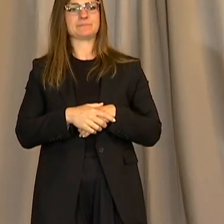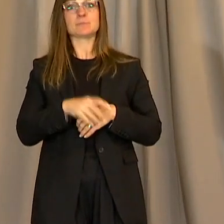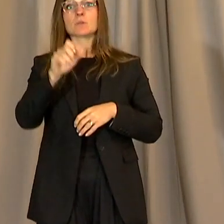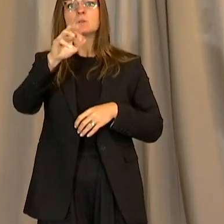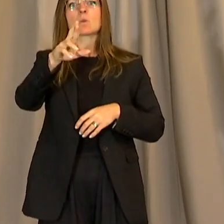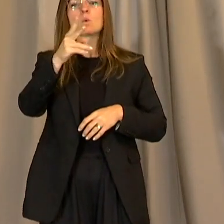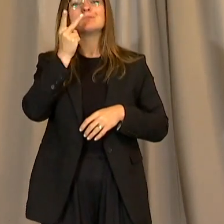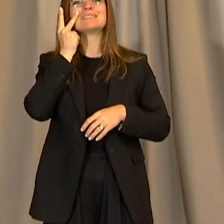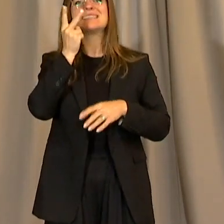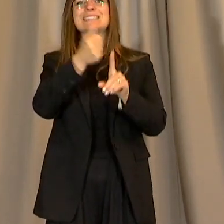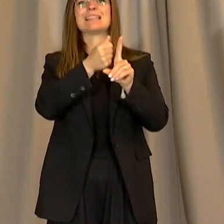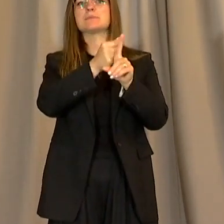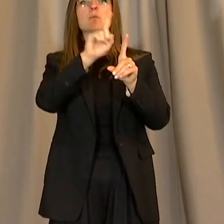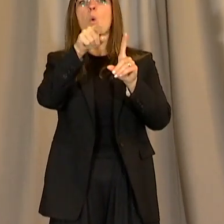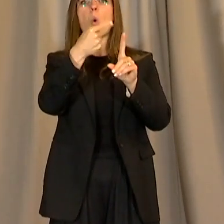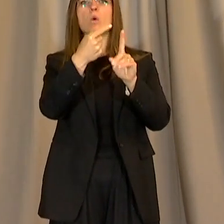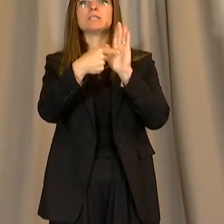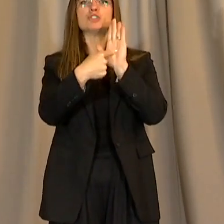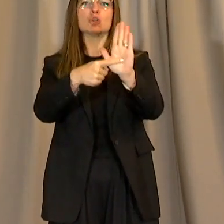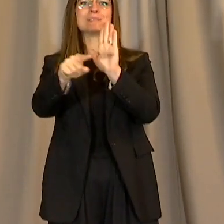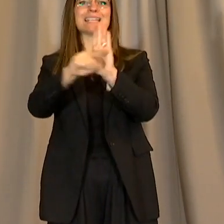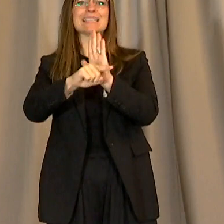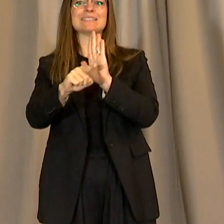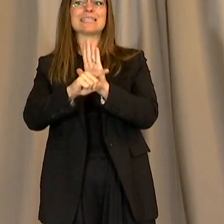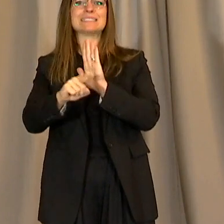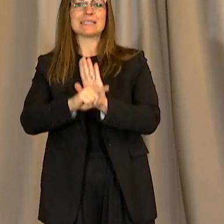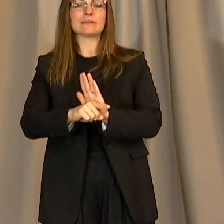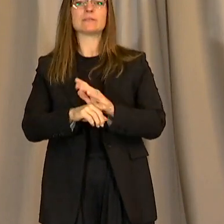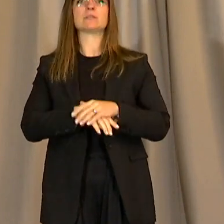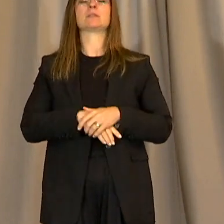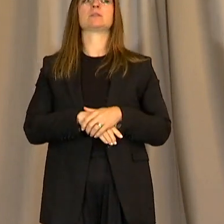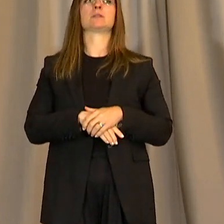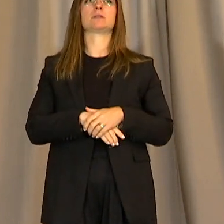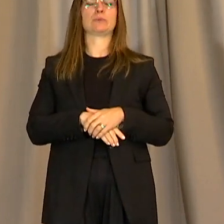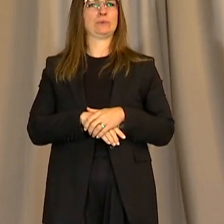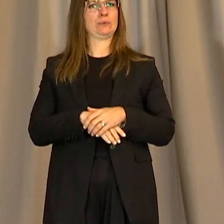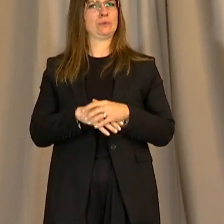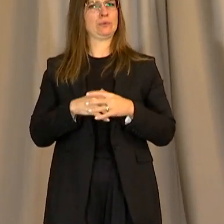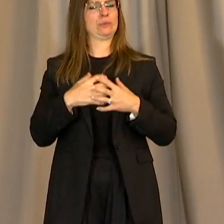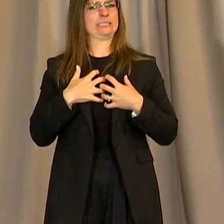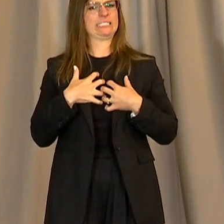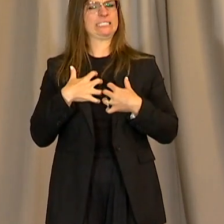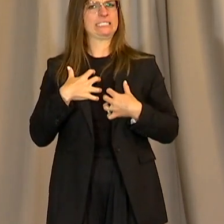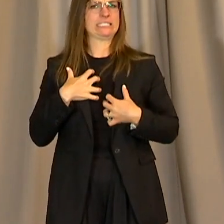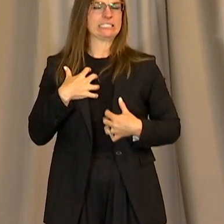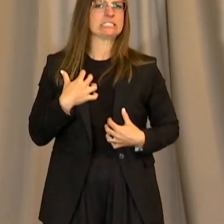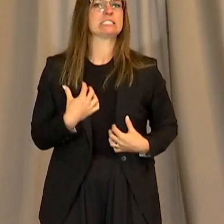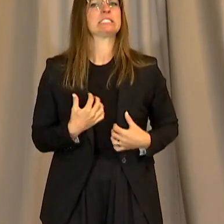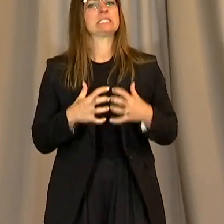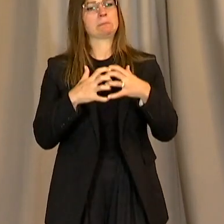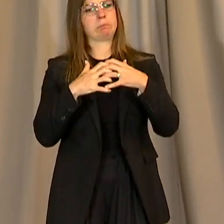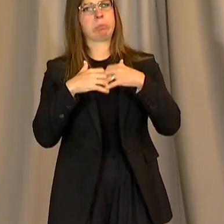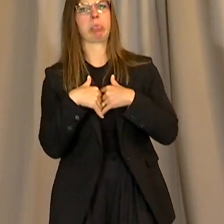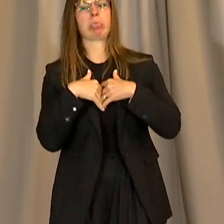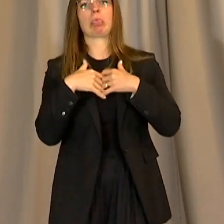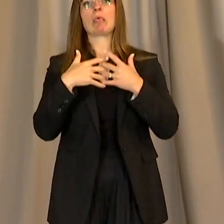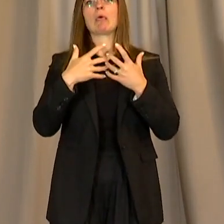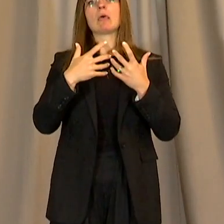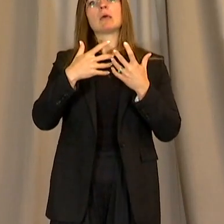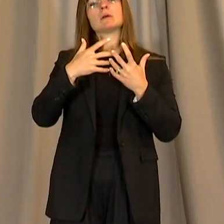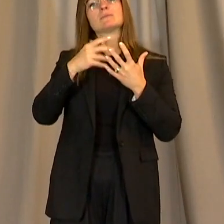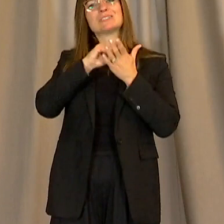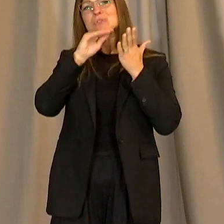when they see themselves only reflected in negative stereotypes, it eats away, right? It is difficult for a student to